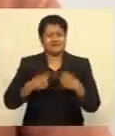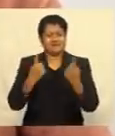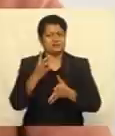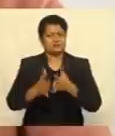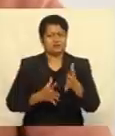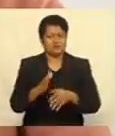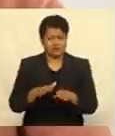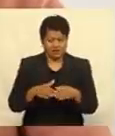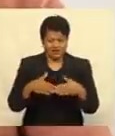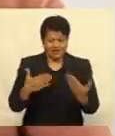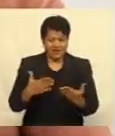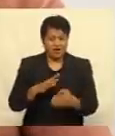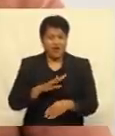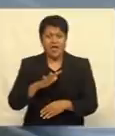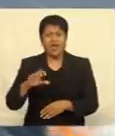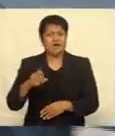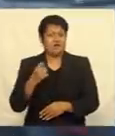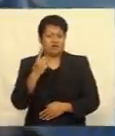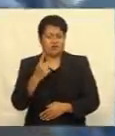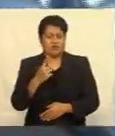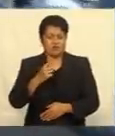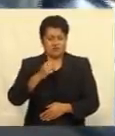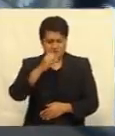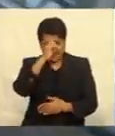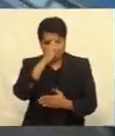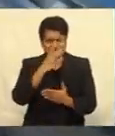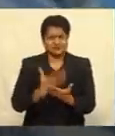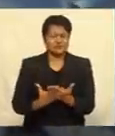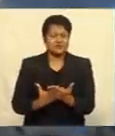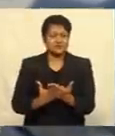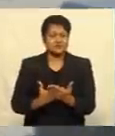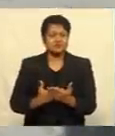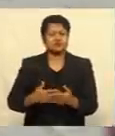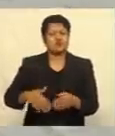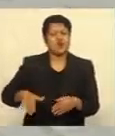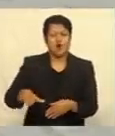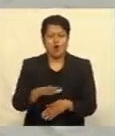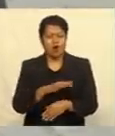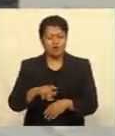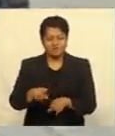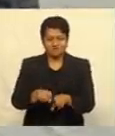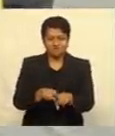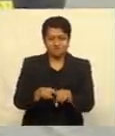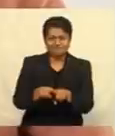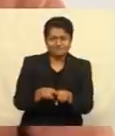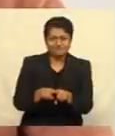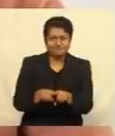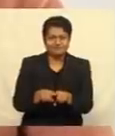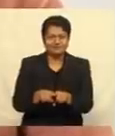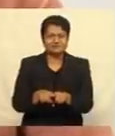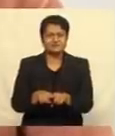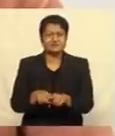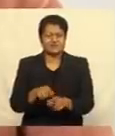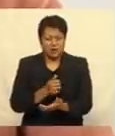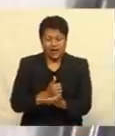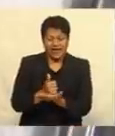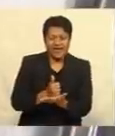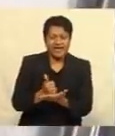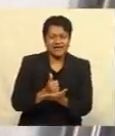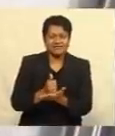been down this road, therefore everyone has learned, adjusted their BCP, and therefore acting